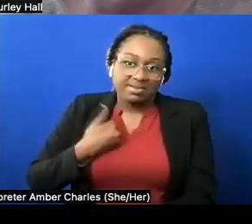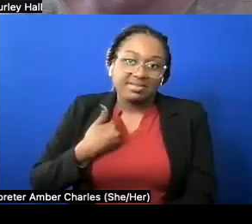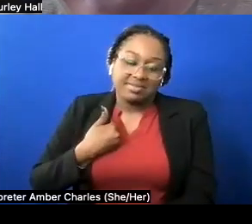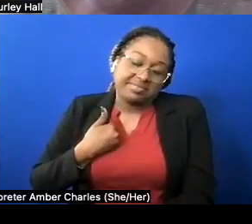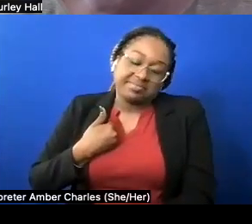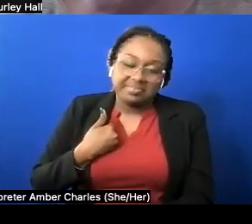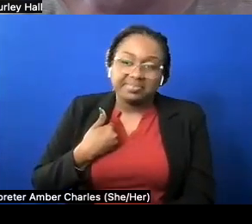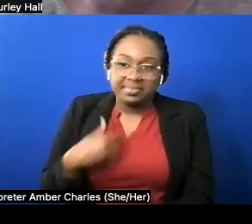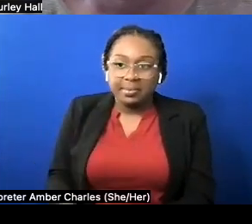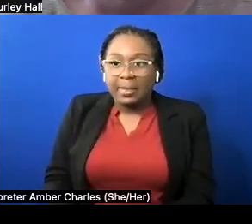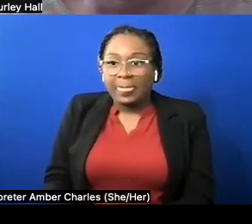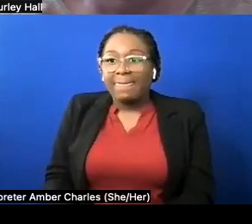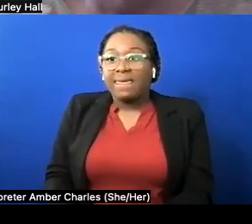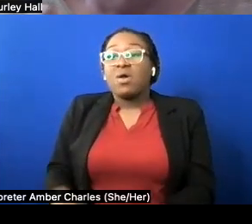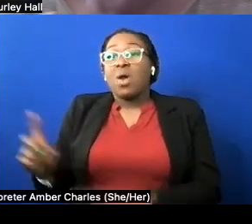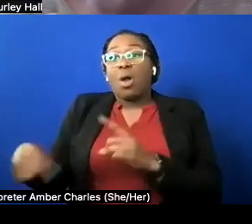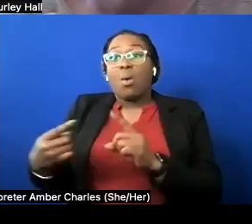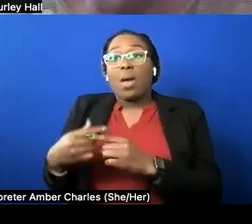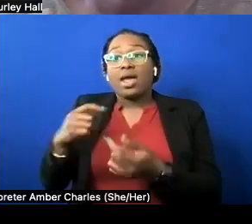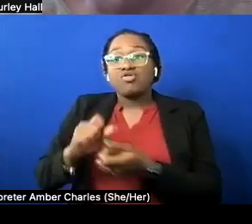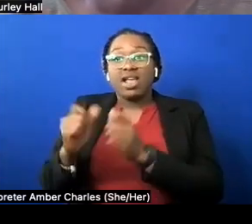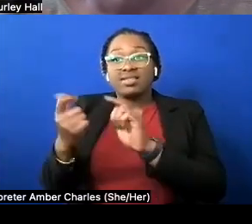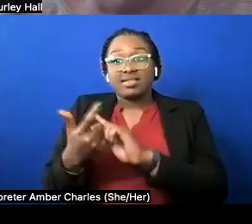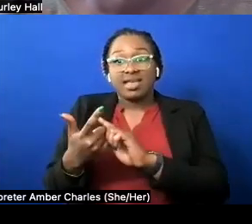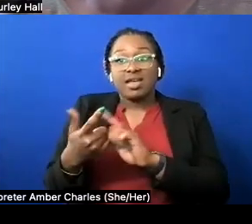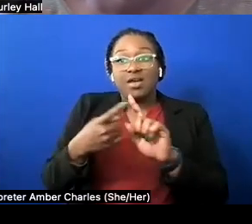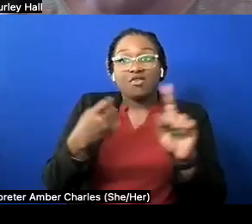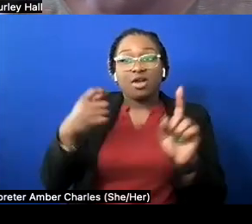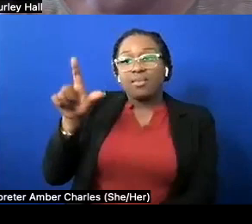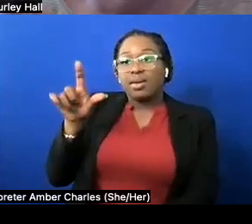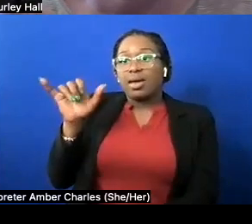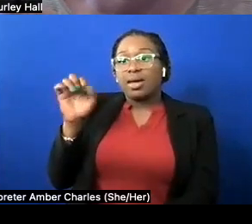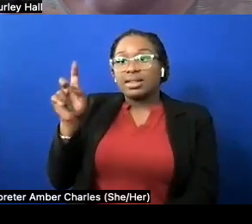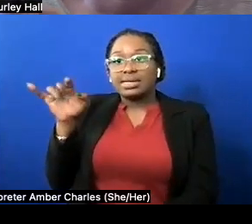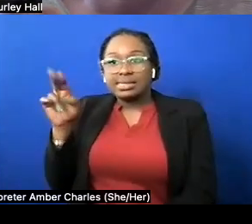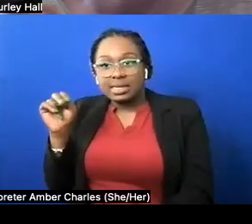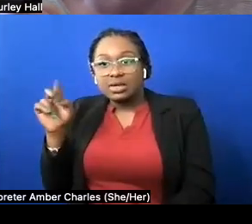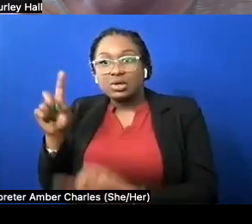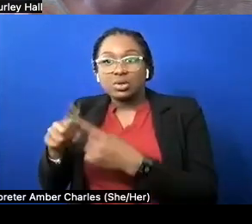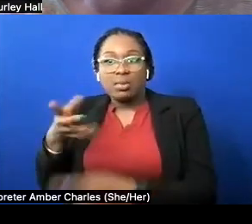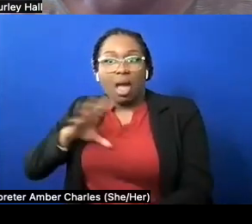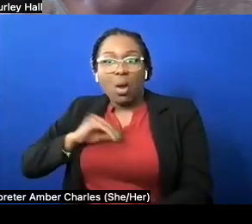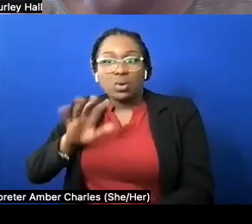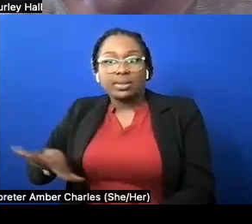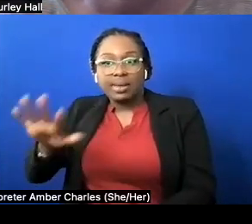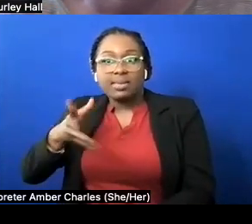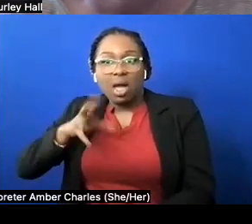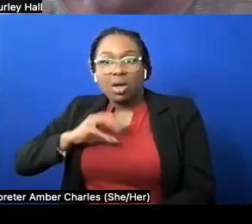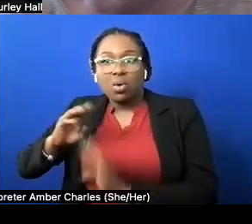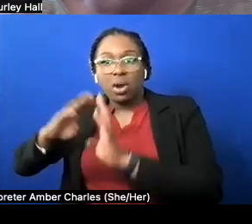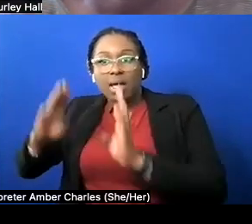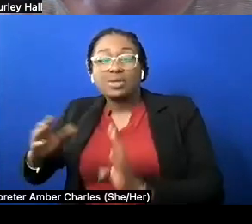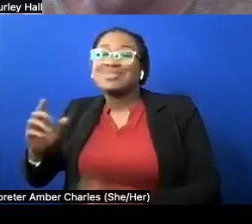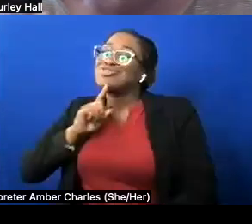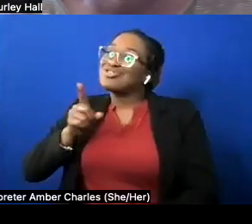planet. When I translated from LinkedIn to my own space, to my own house, I thought for sure people are